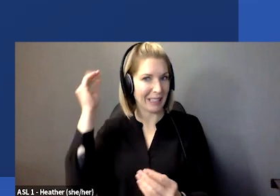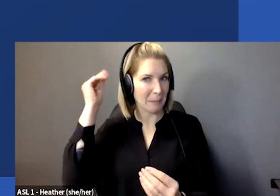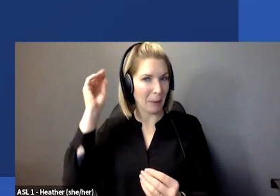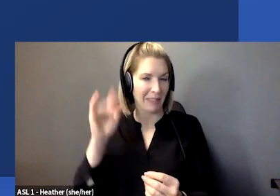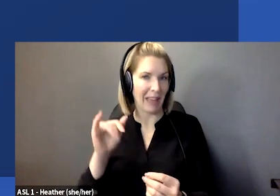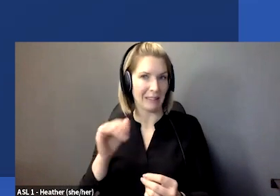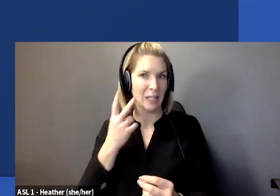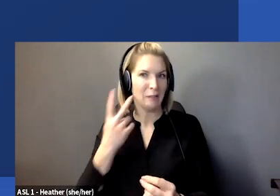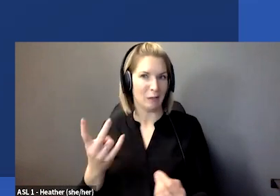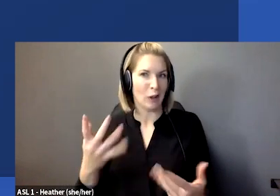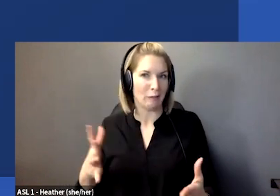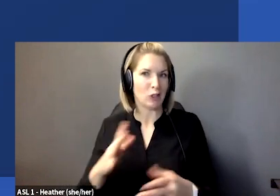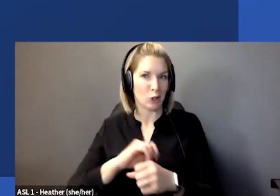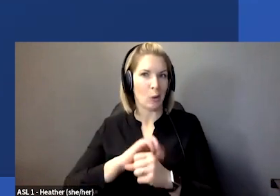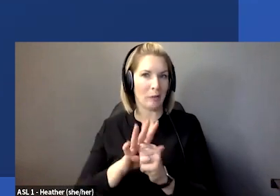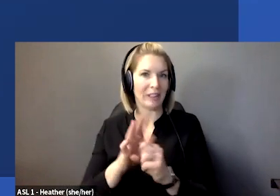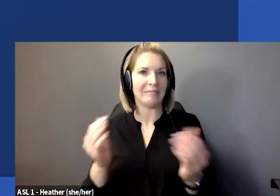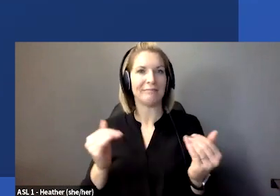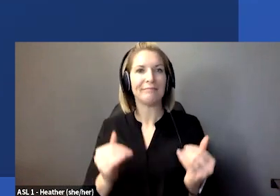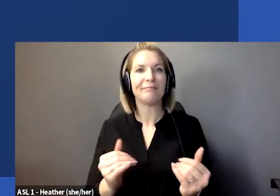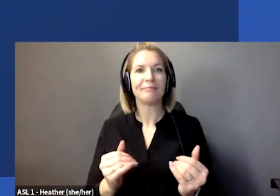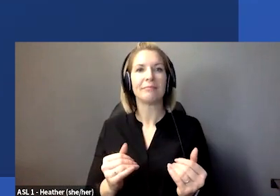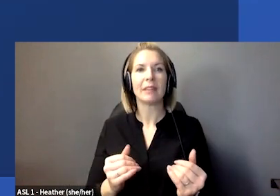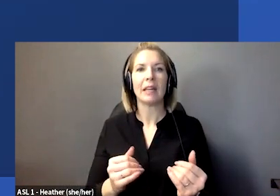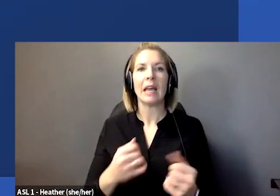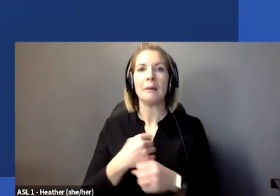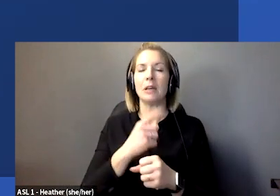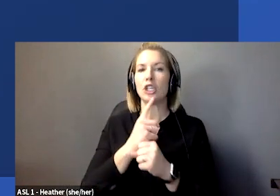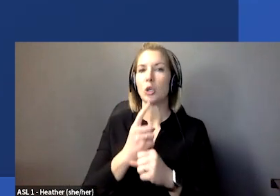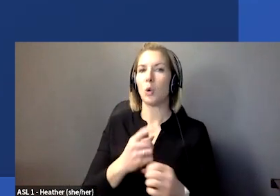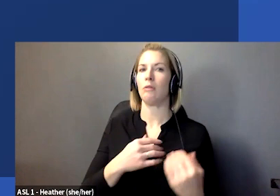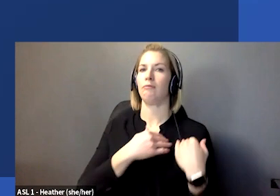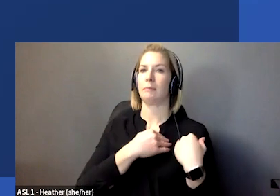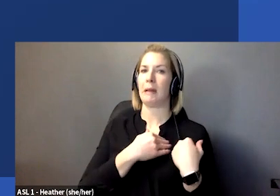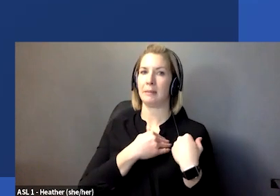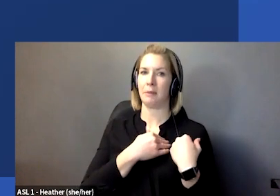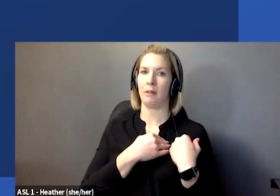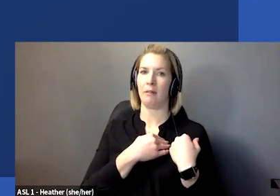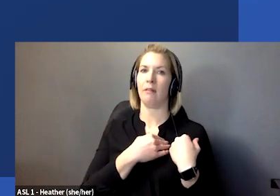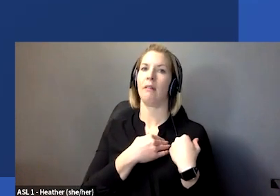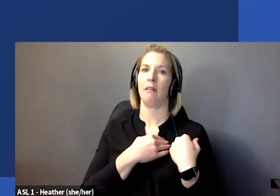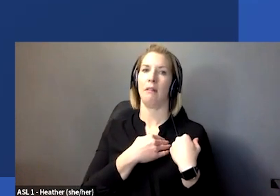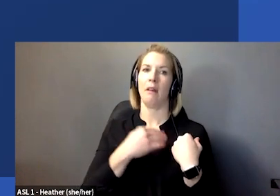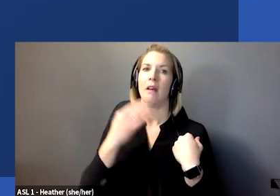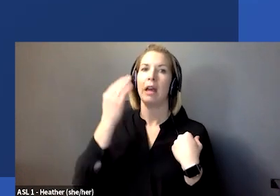Ownership, accountability to ensure no further damage is being done. After all, there will be no jobs in a disaster. That's a